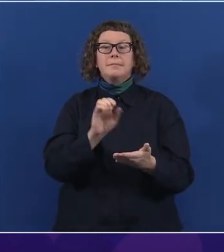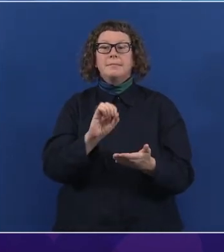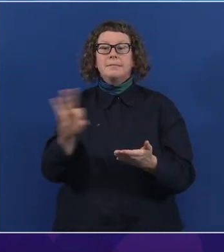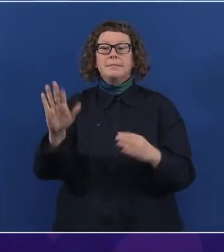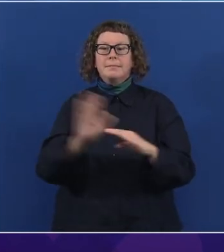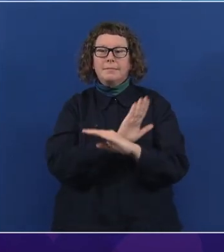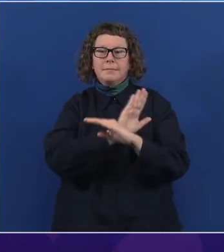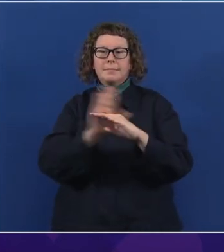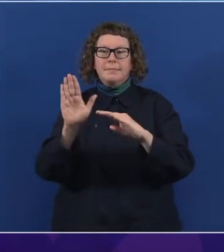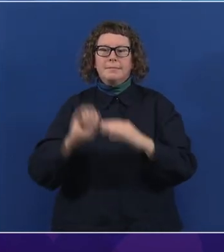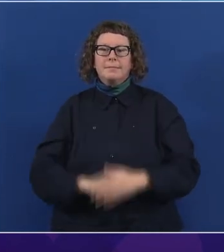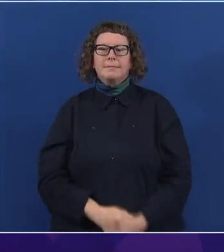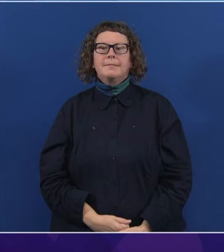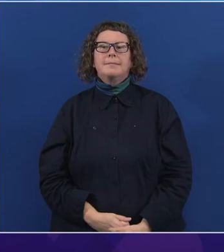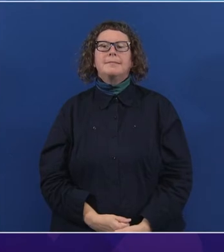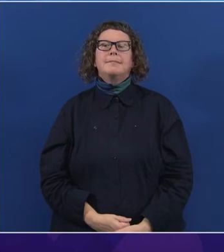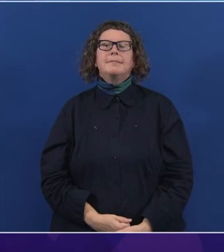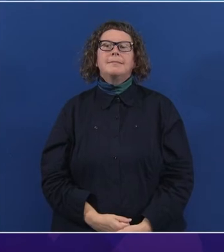School of Business.